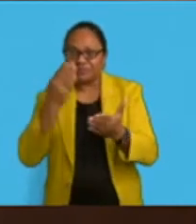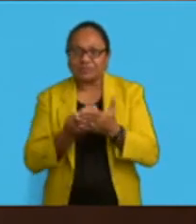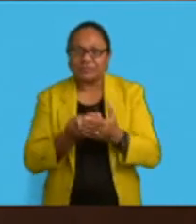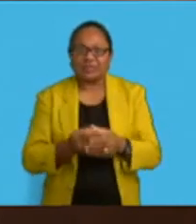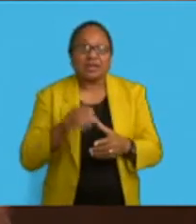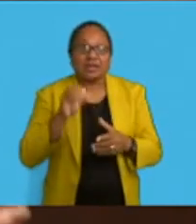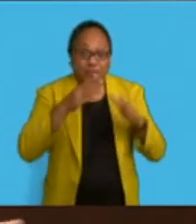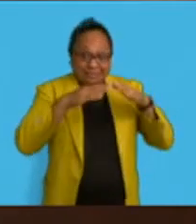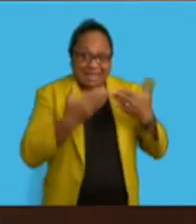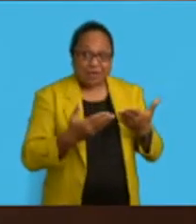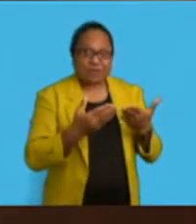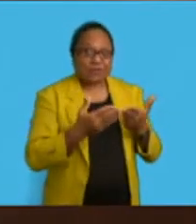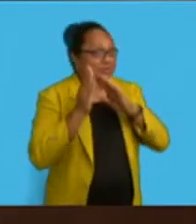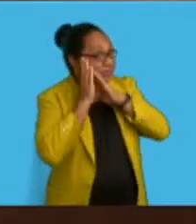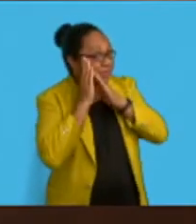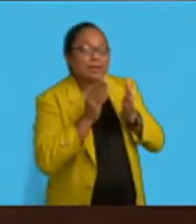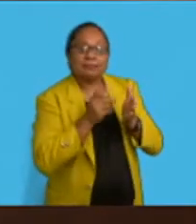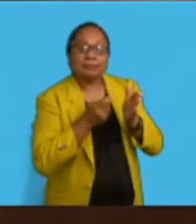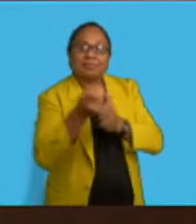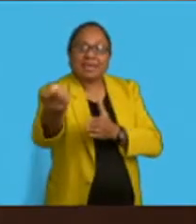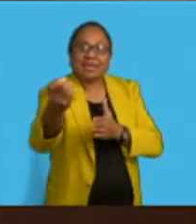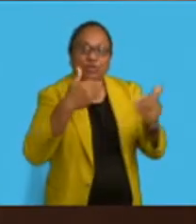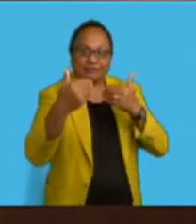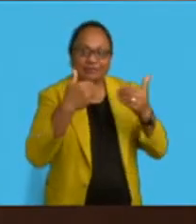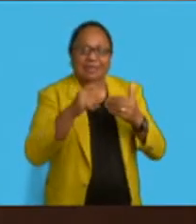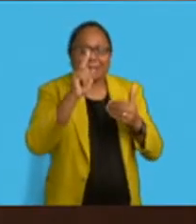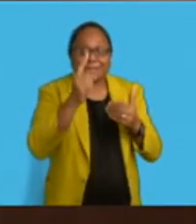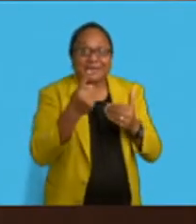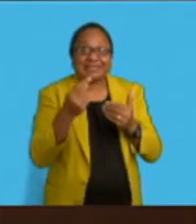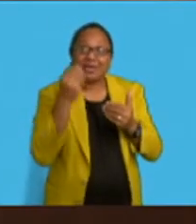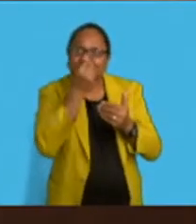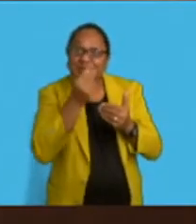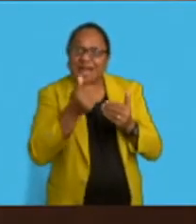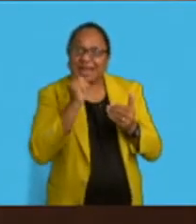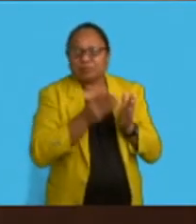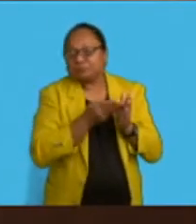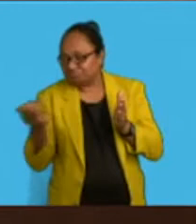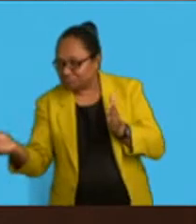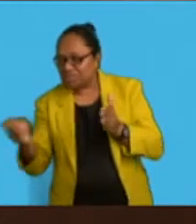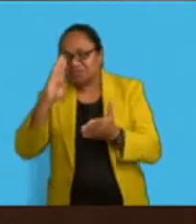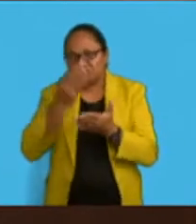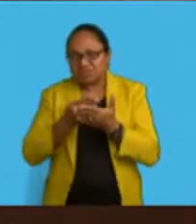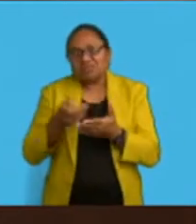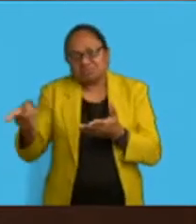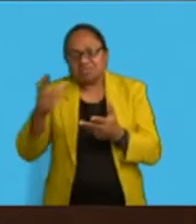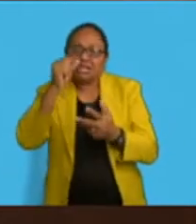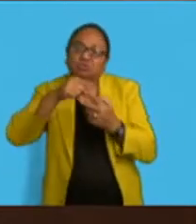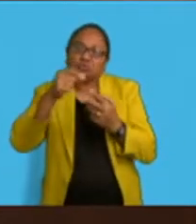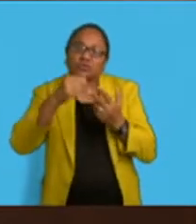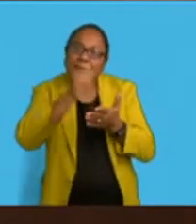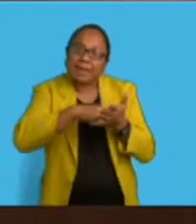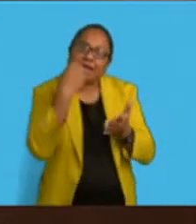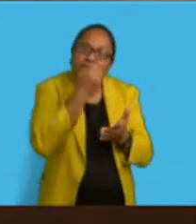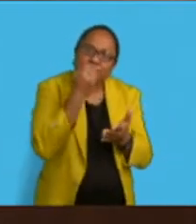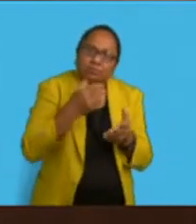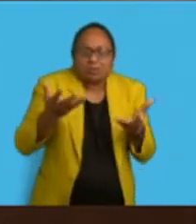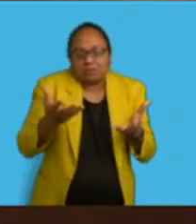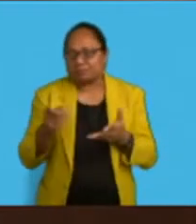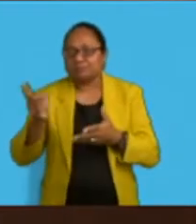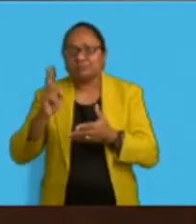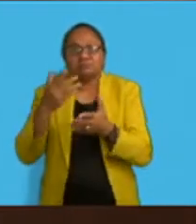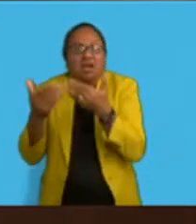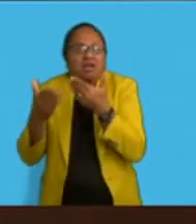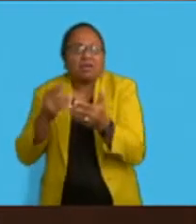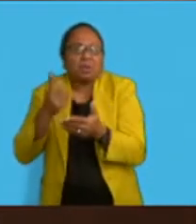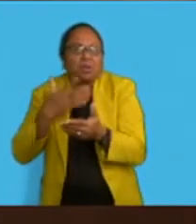paid directly to the university, and the remaining allowance will be paid directly to the students to be used for food or other necessities as they see fit, or they might want to